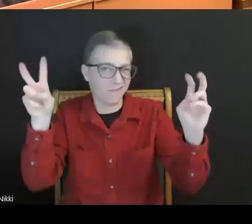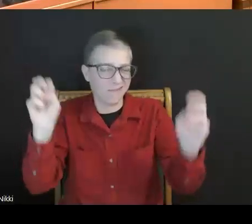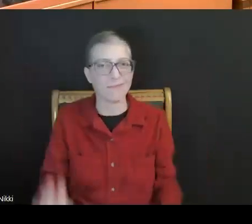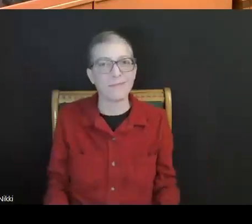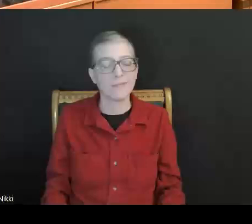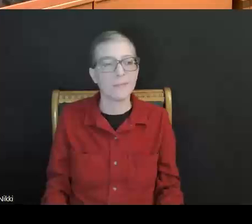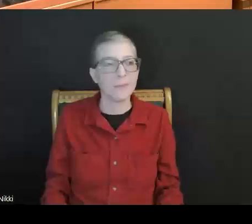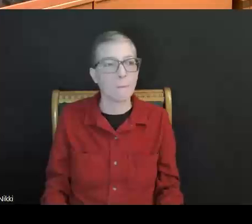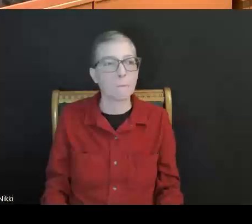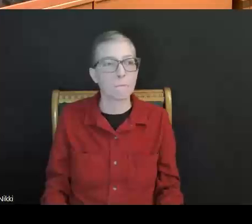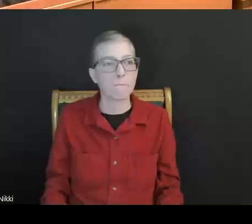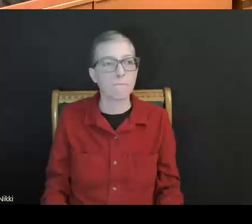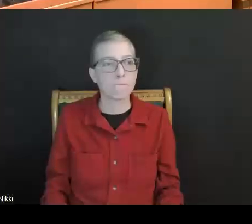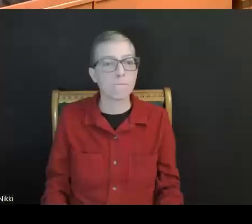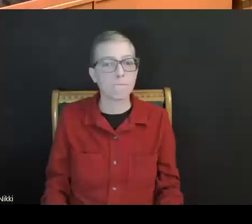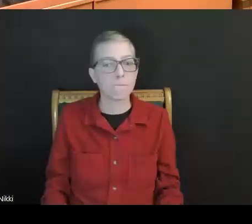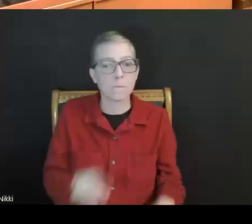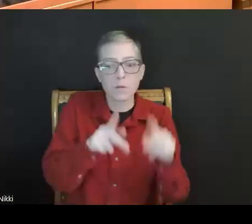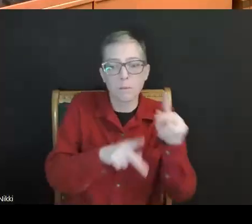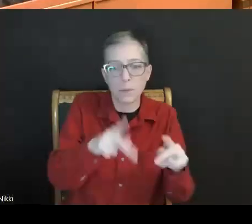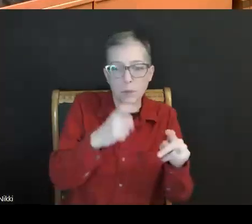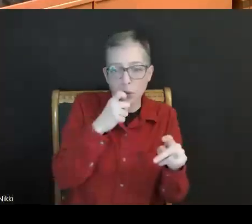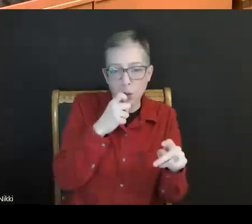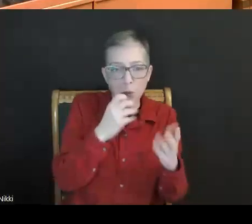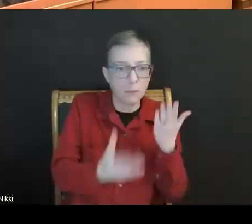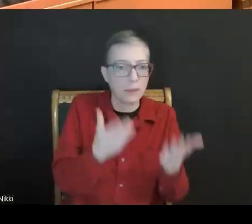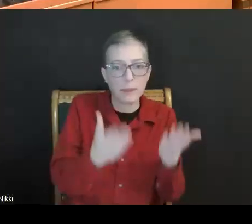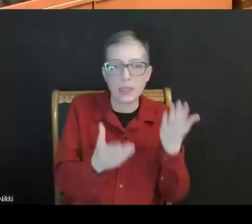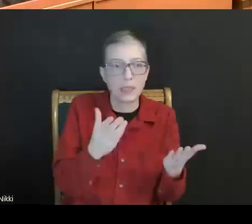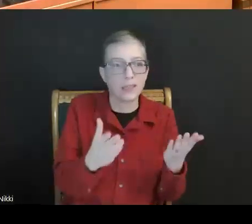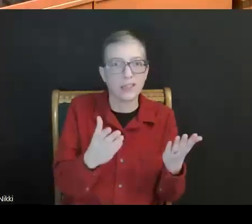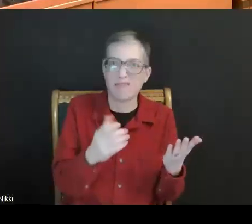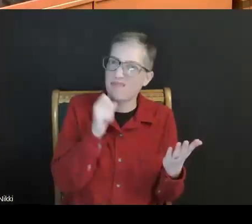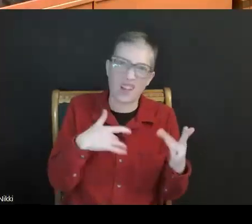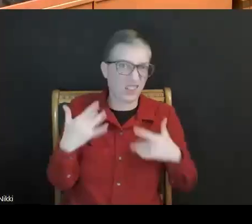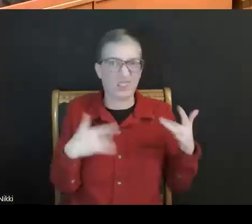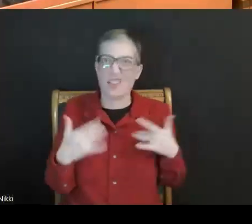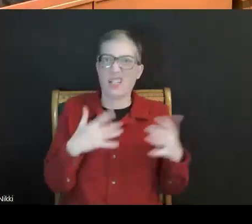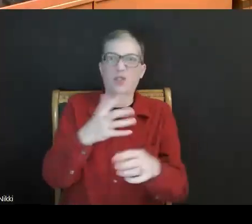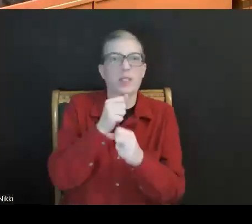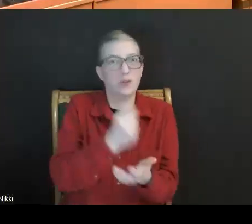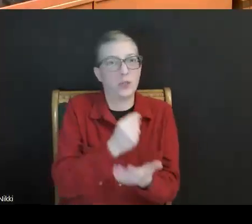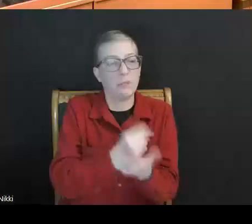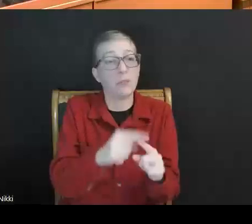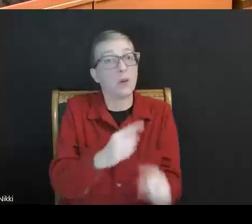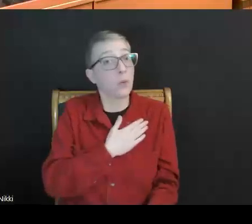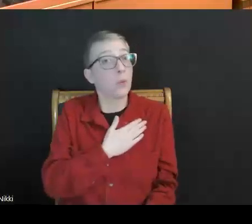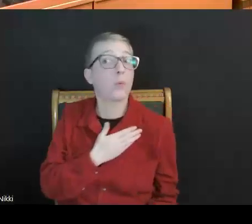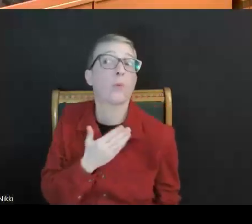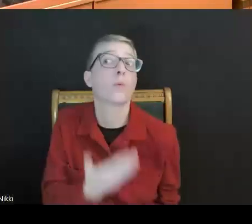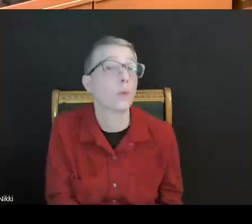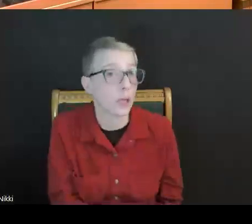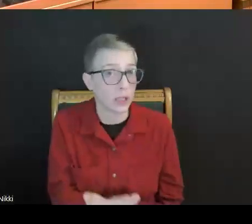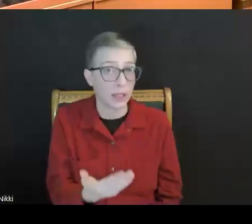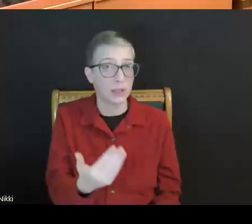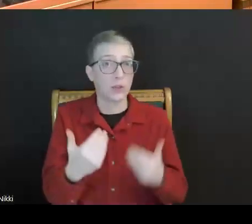again those folks who maybe are not excited about treatment, but at least willing to have those visits and just